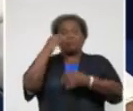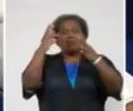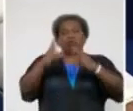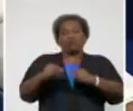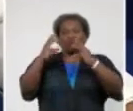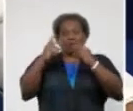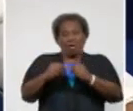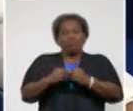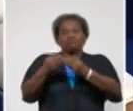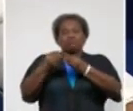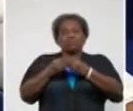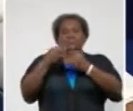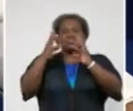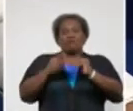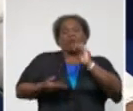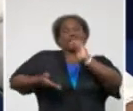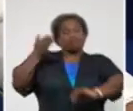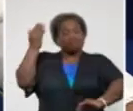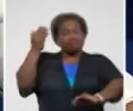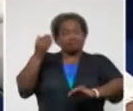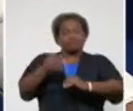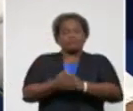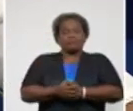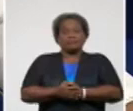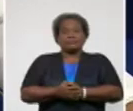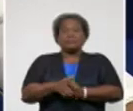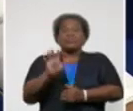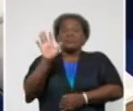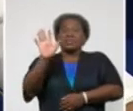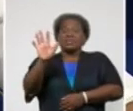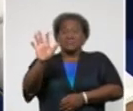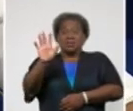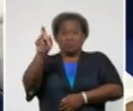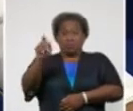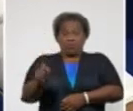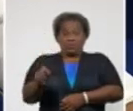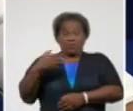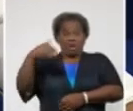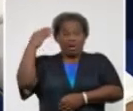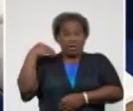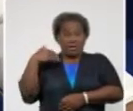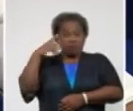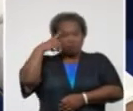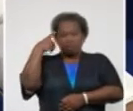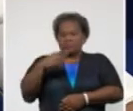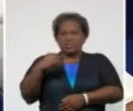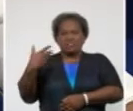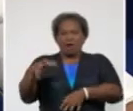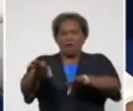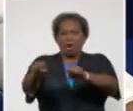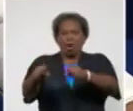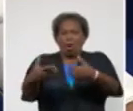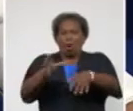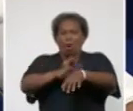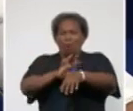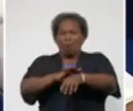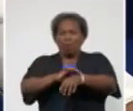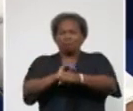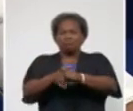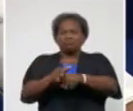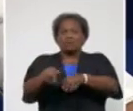31 cases diagnosed yesterday, the source of infection linked to 5 is yet to be